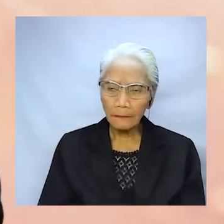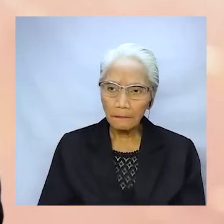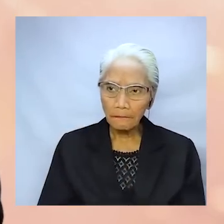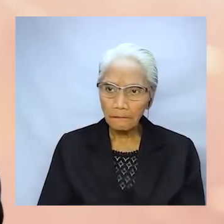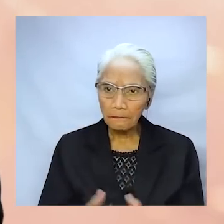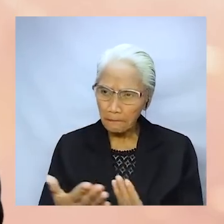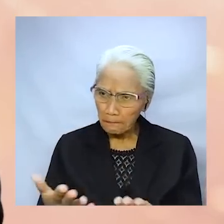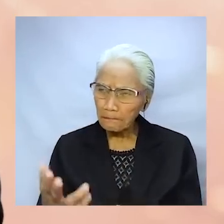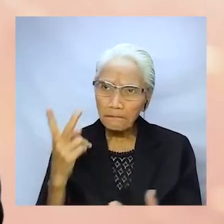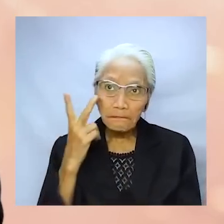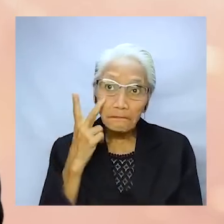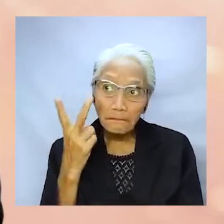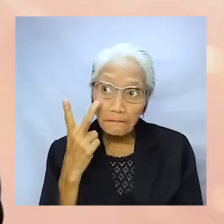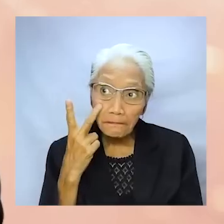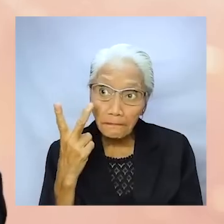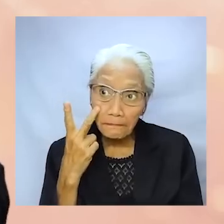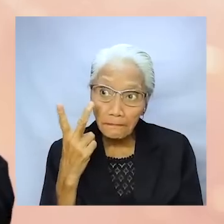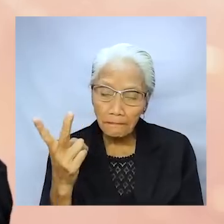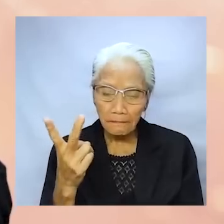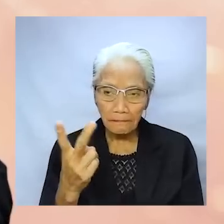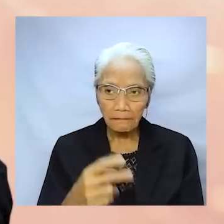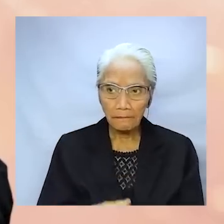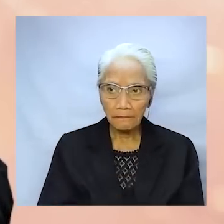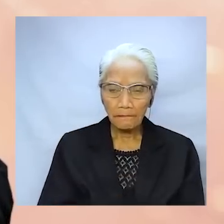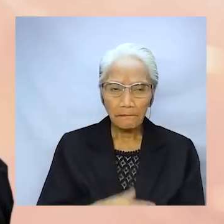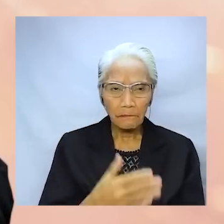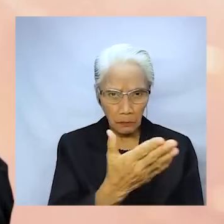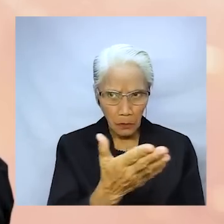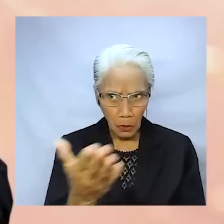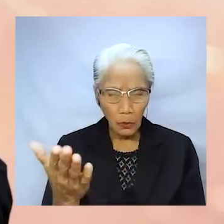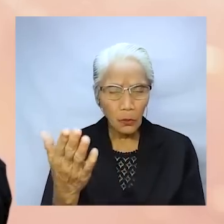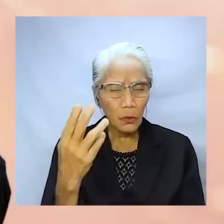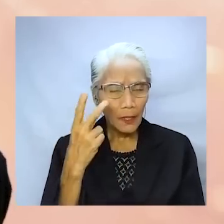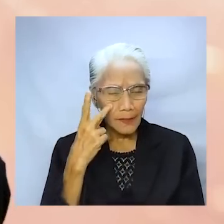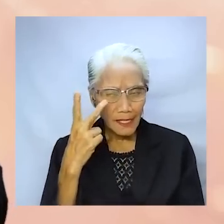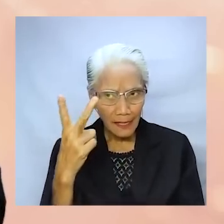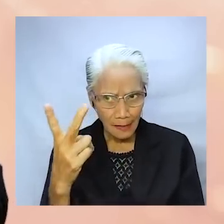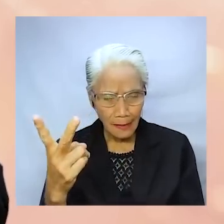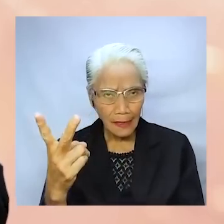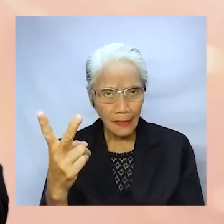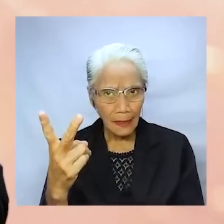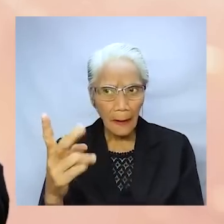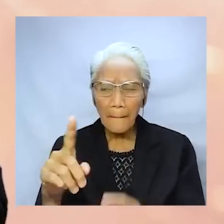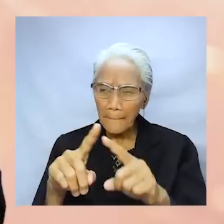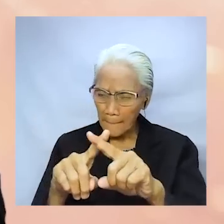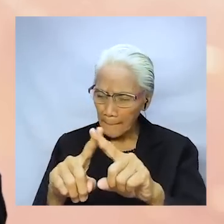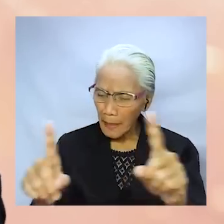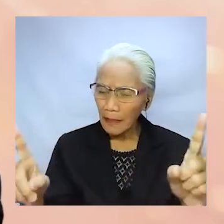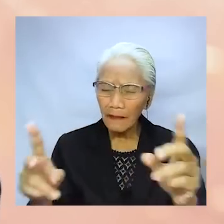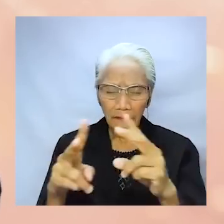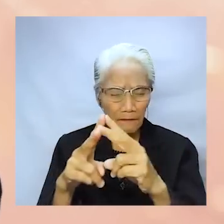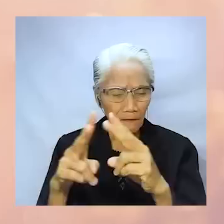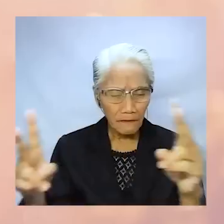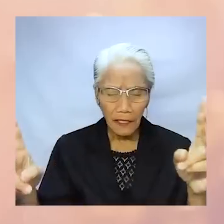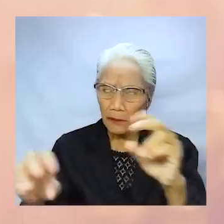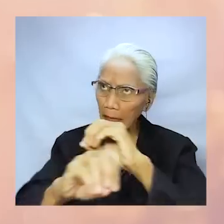see the unseen, but which is very clear to God.